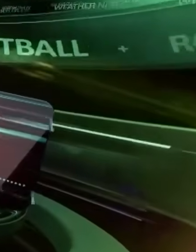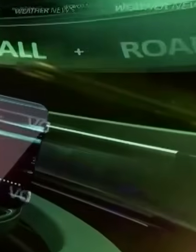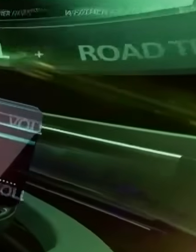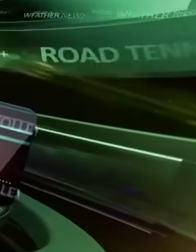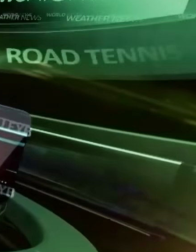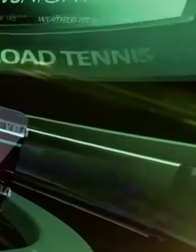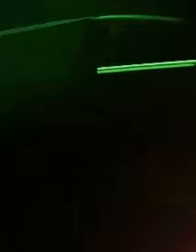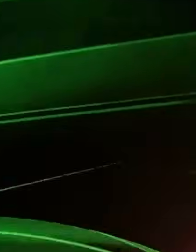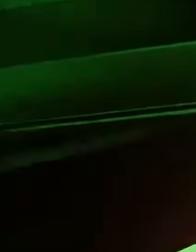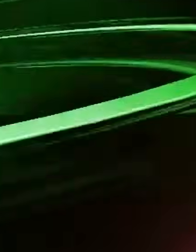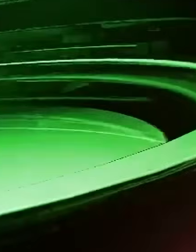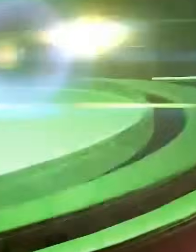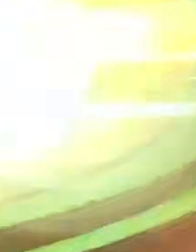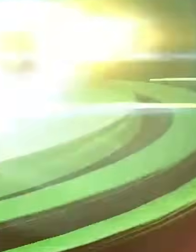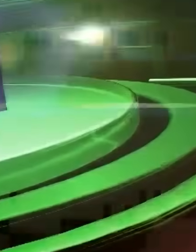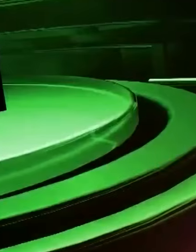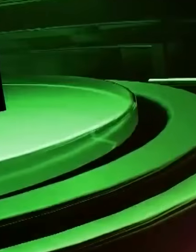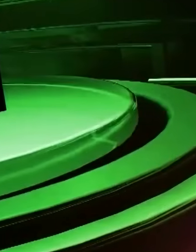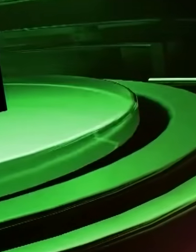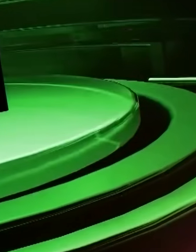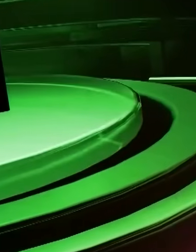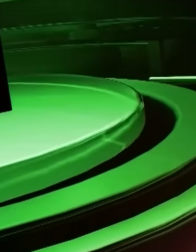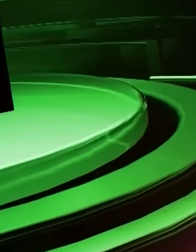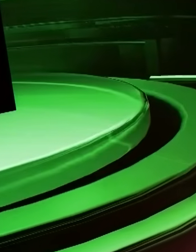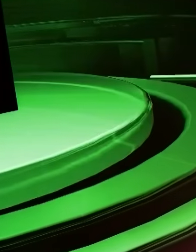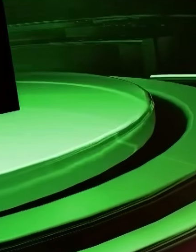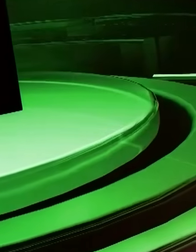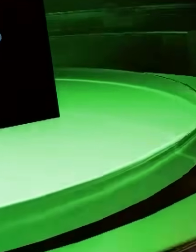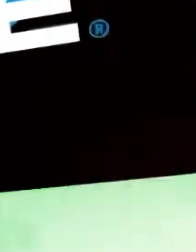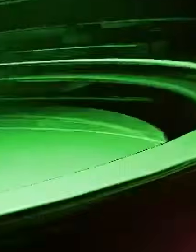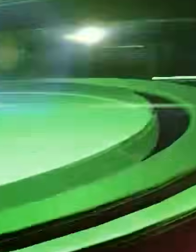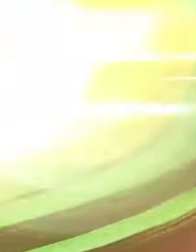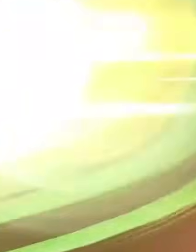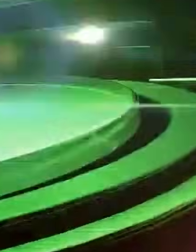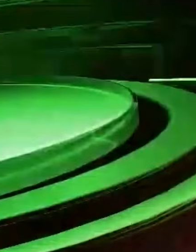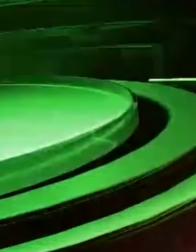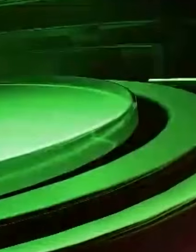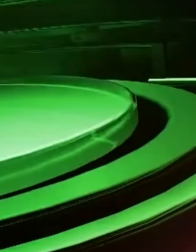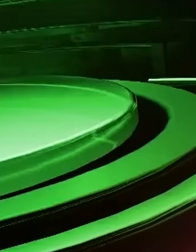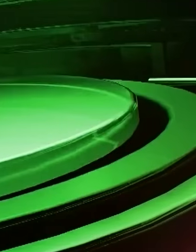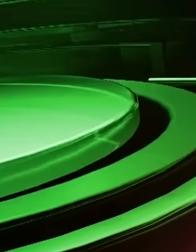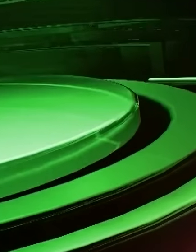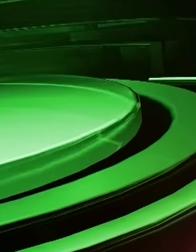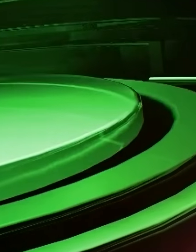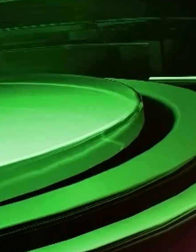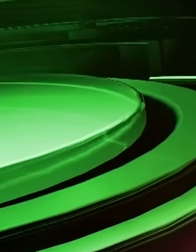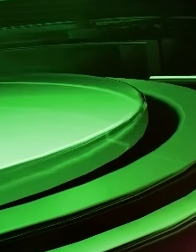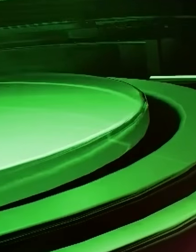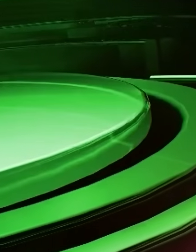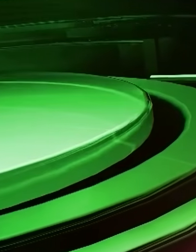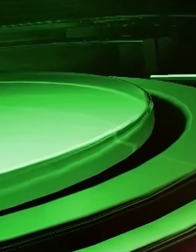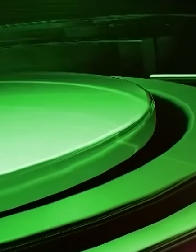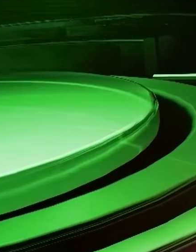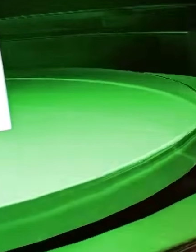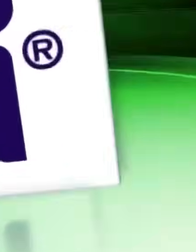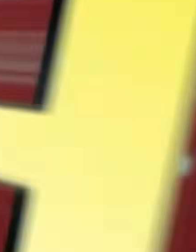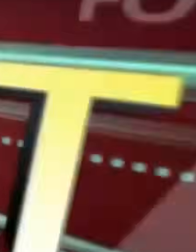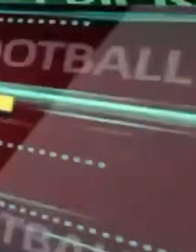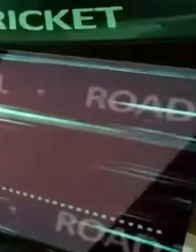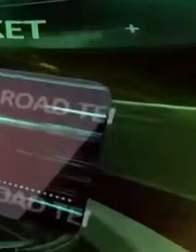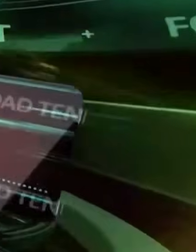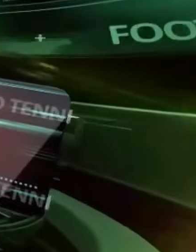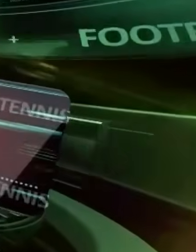Sports Night is brought to you by Power In. Pause is power. And by Dasani. Live first, Dasani